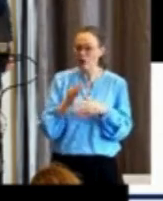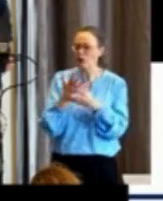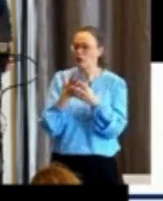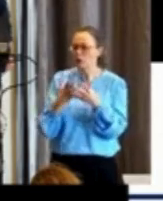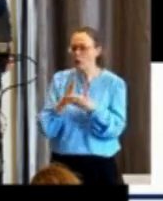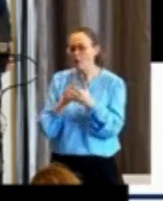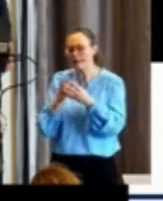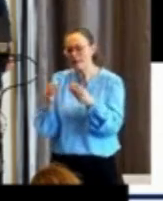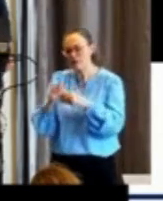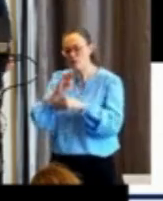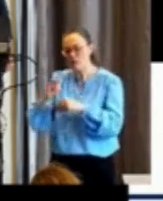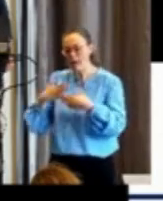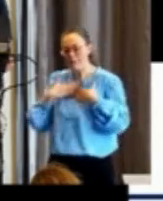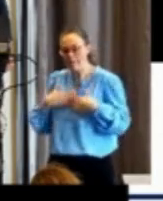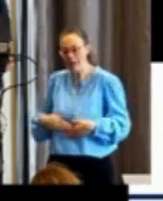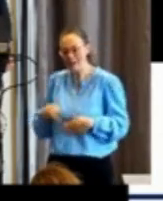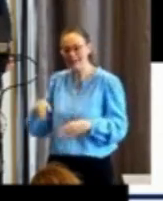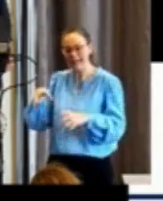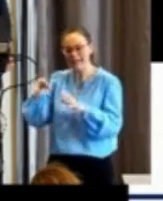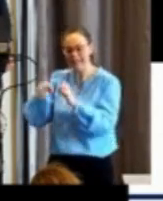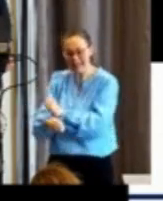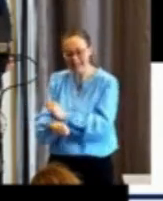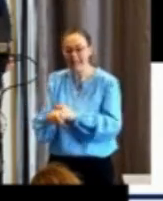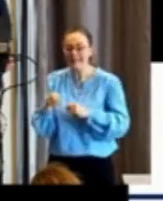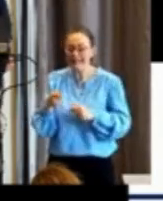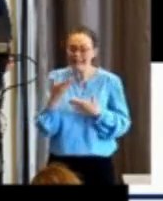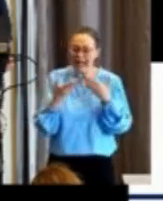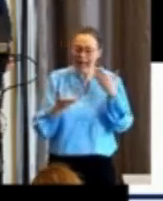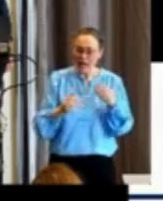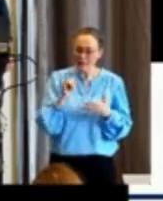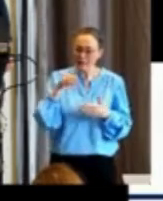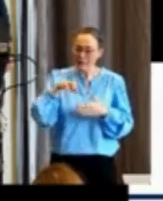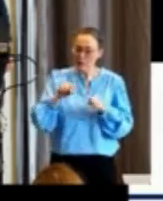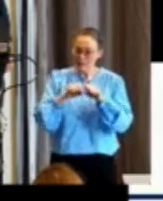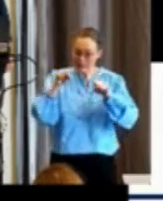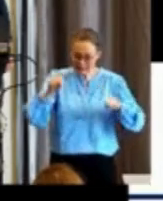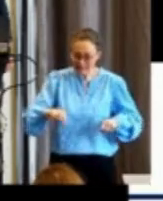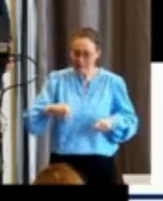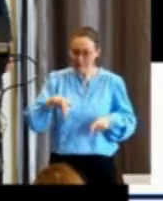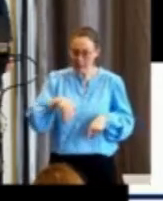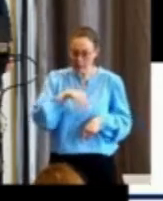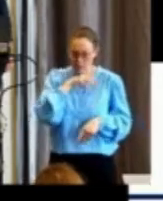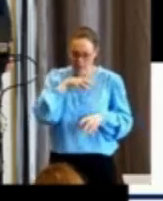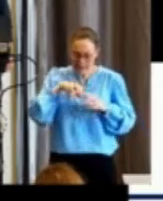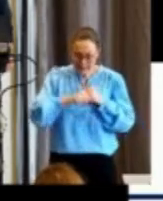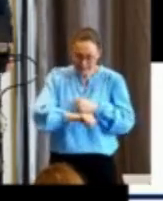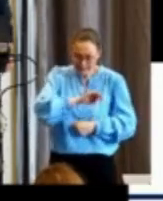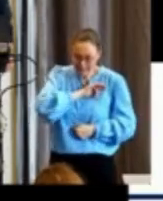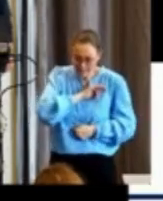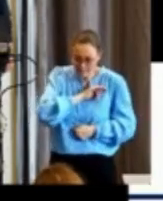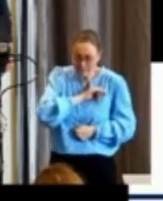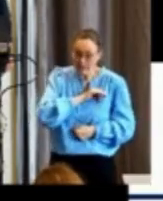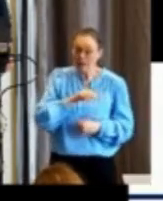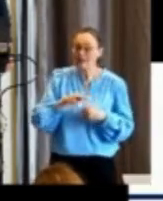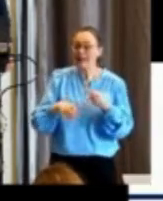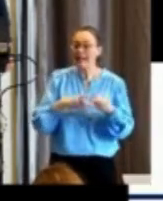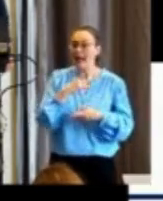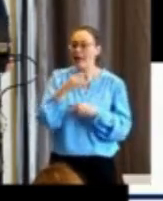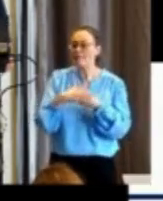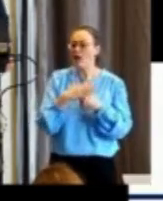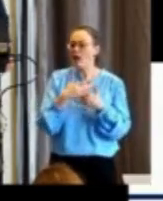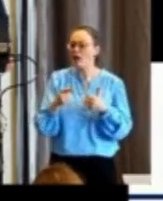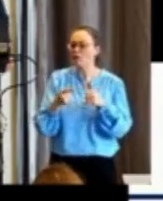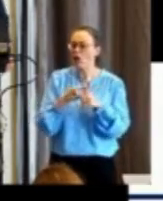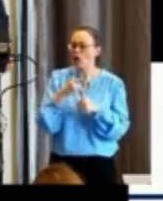from your own body. So basically, this is how the immune system accidentally starts attacking our cells. So this happens in a lot of